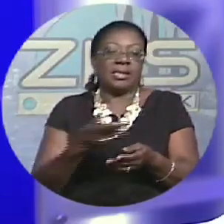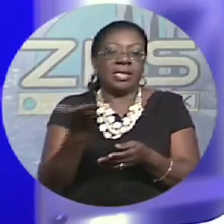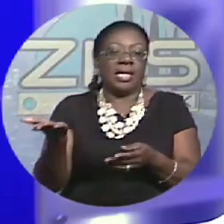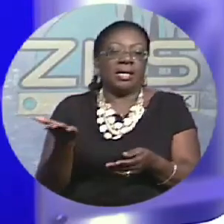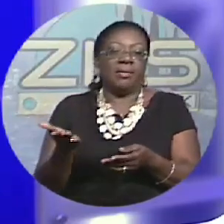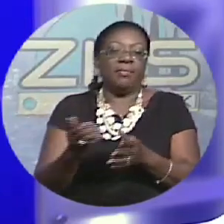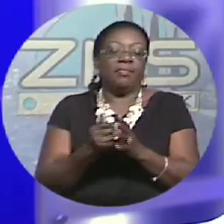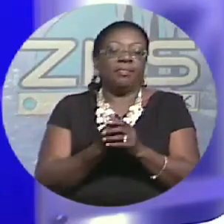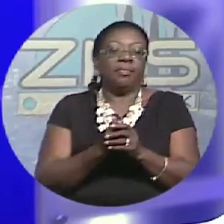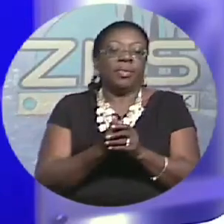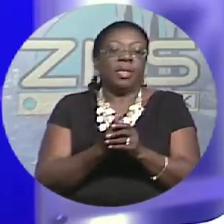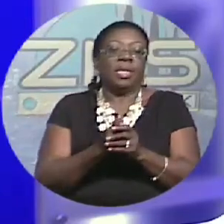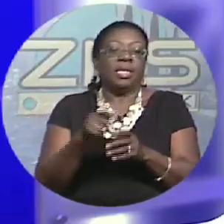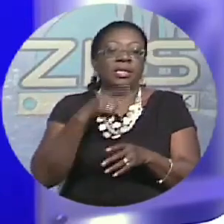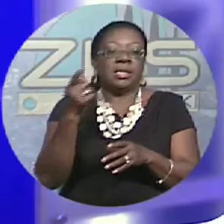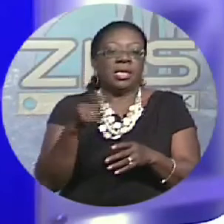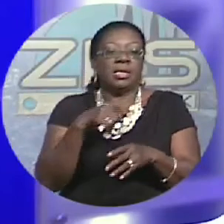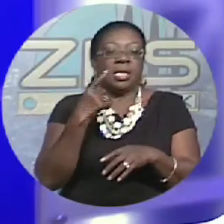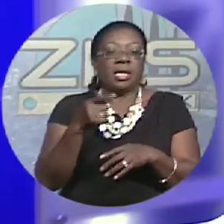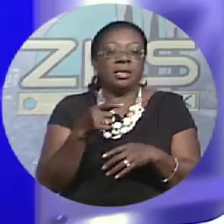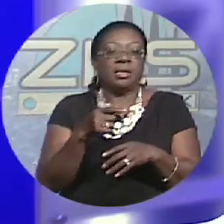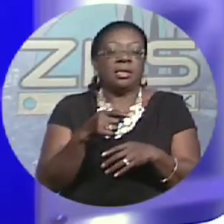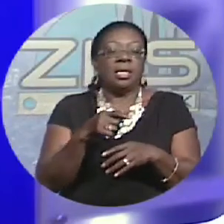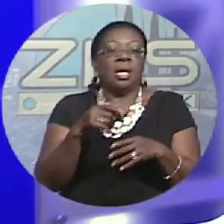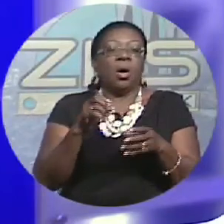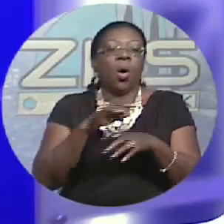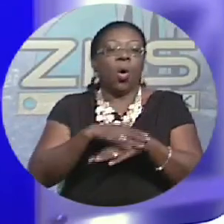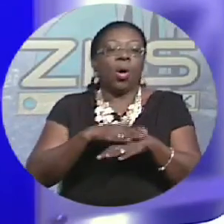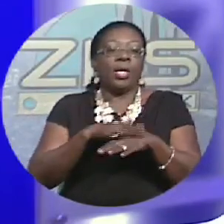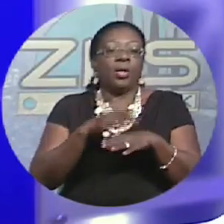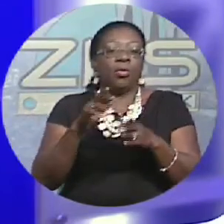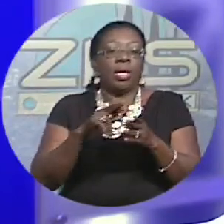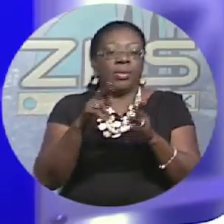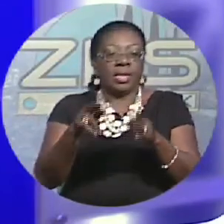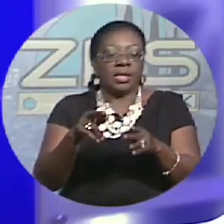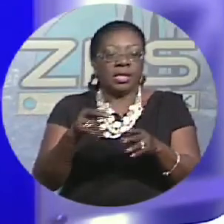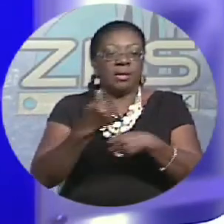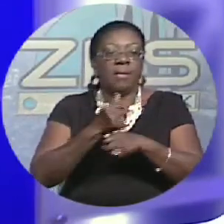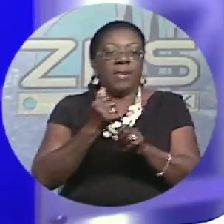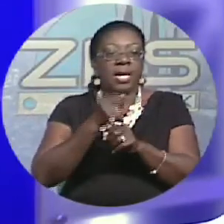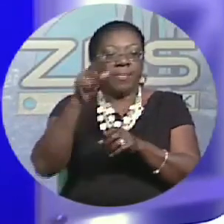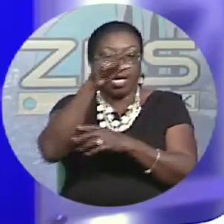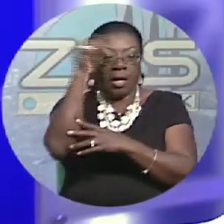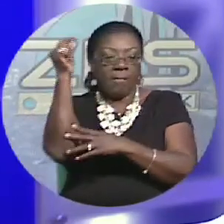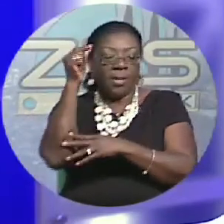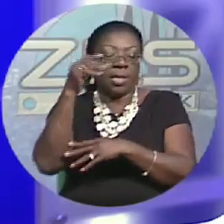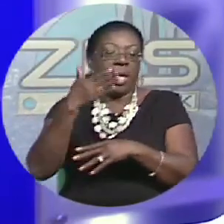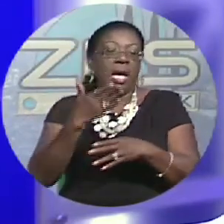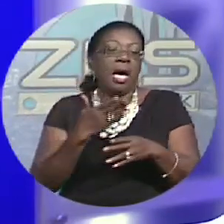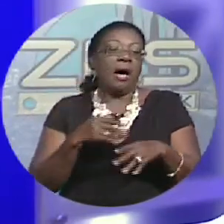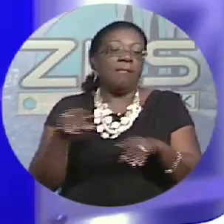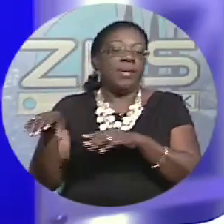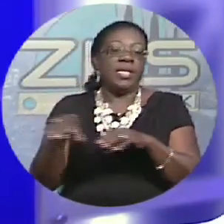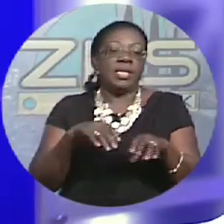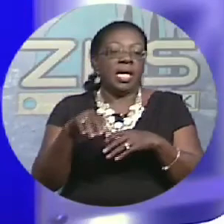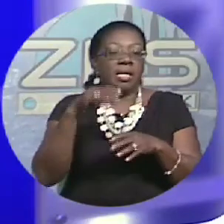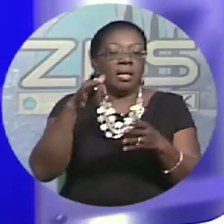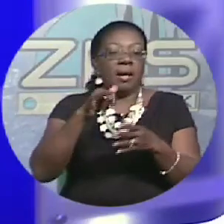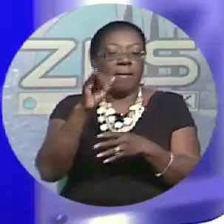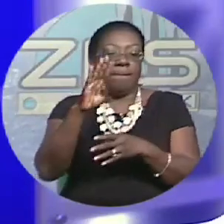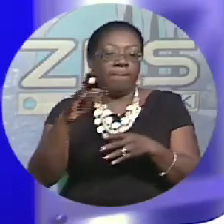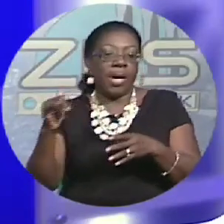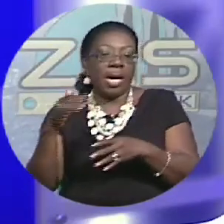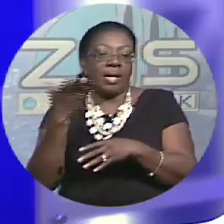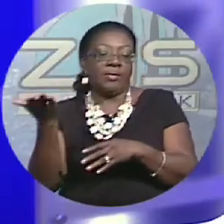have declined. Rubis officials have also said that all of the recommendations made by government have been incorporated into the remediation